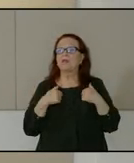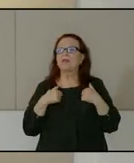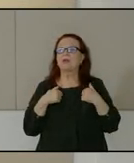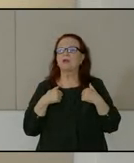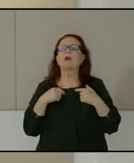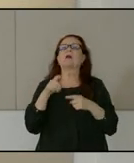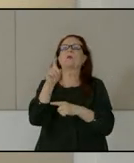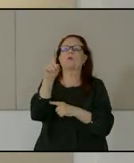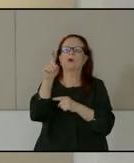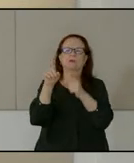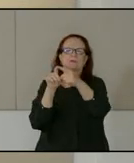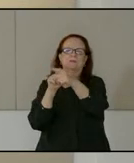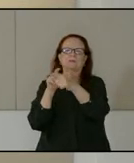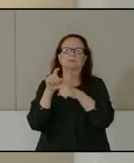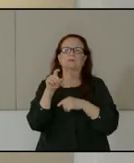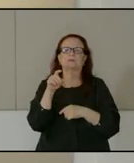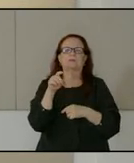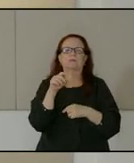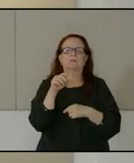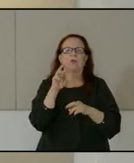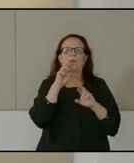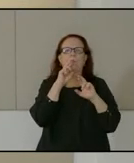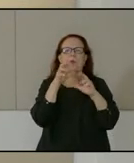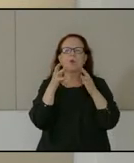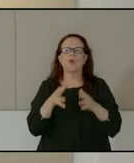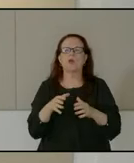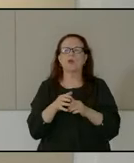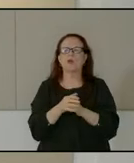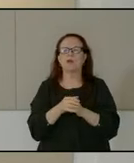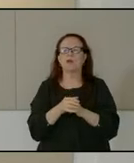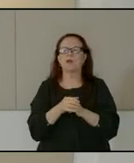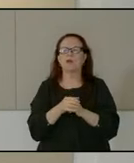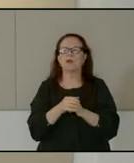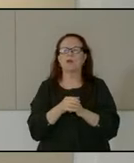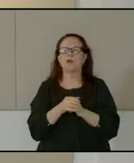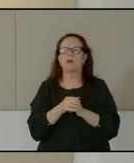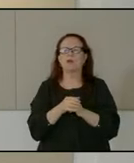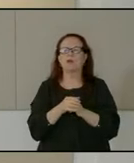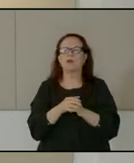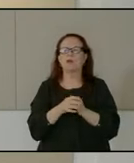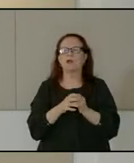is the cost of this program? I'm sorry? What is the